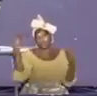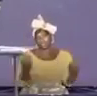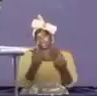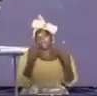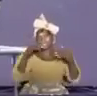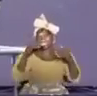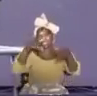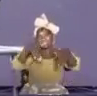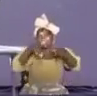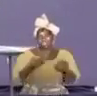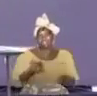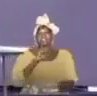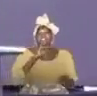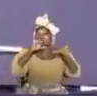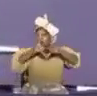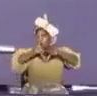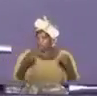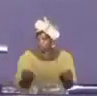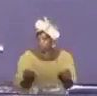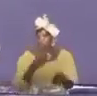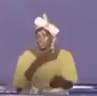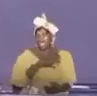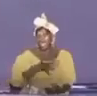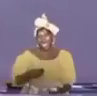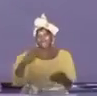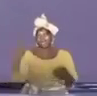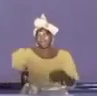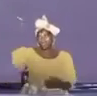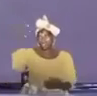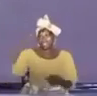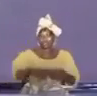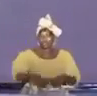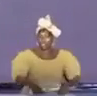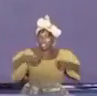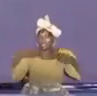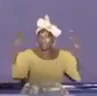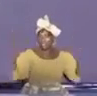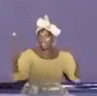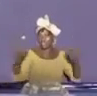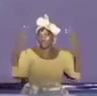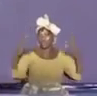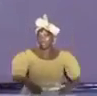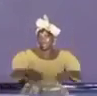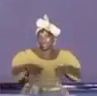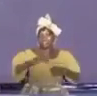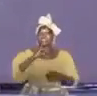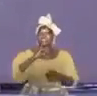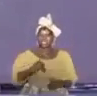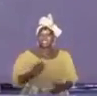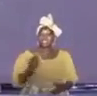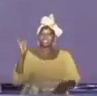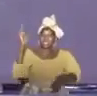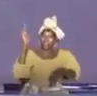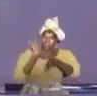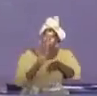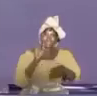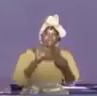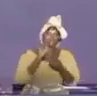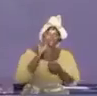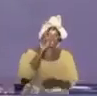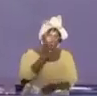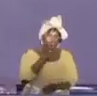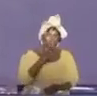grave is broken over your life. And the grace to live a victorious Christian life is imparted upon you this